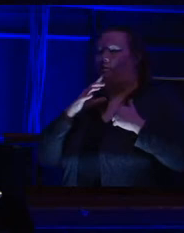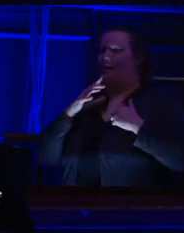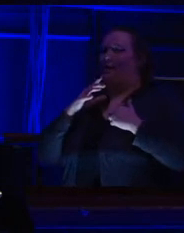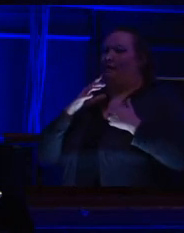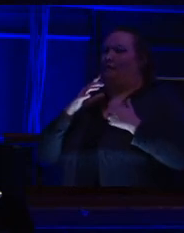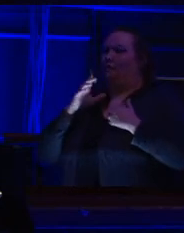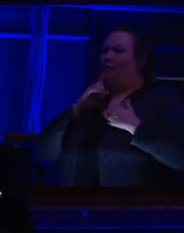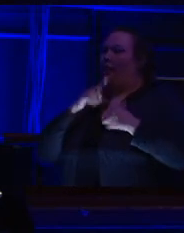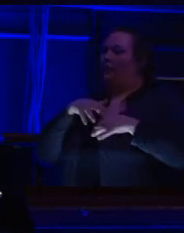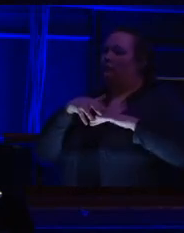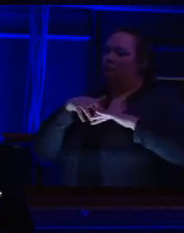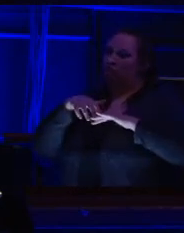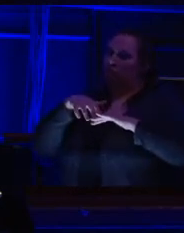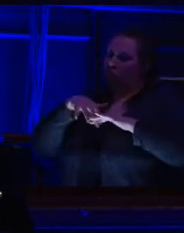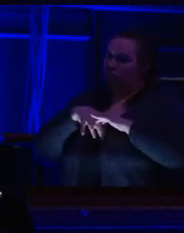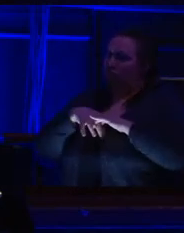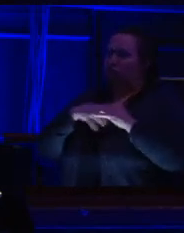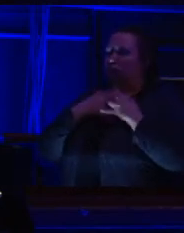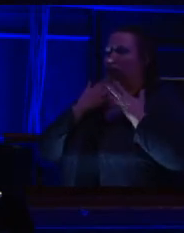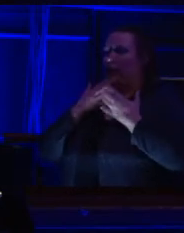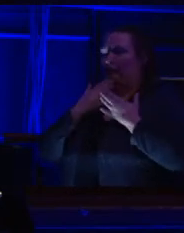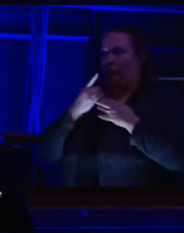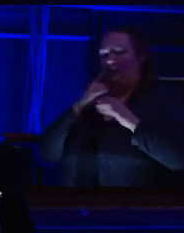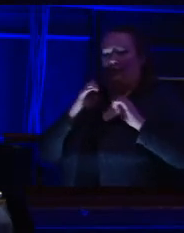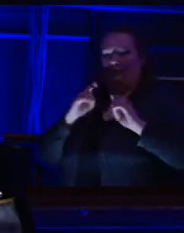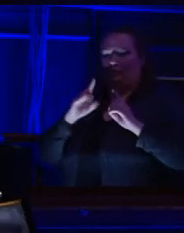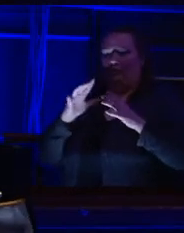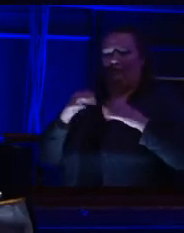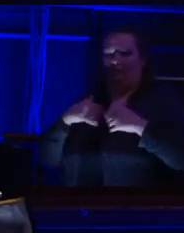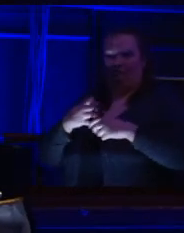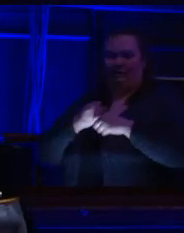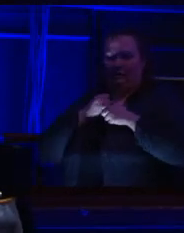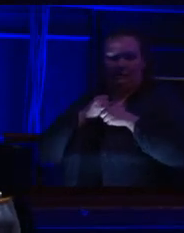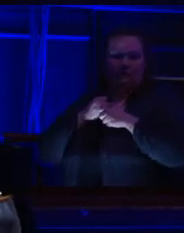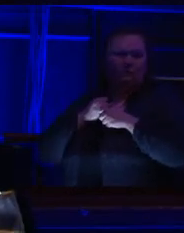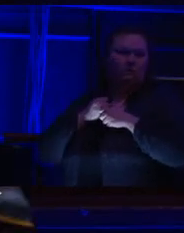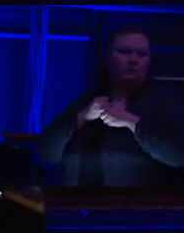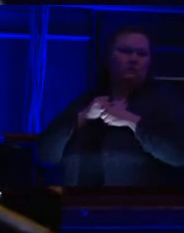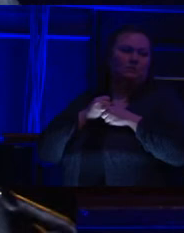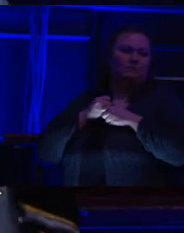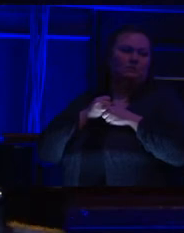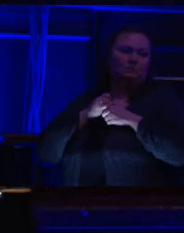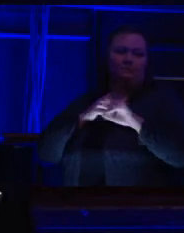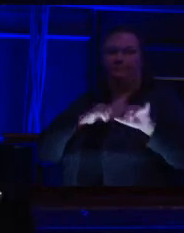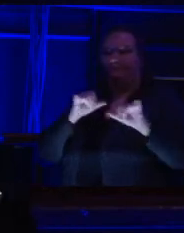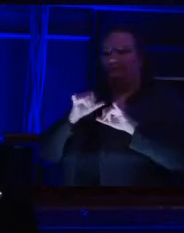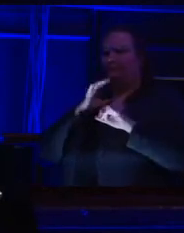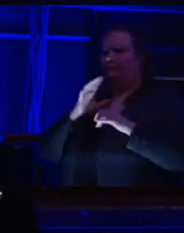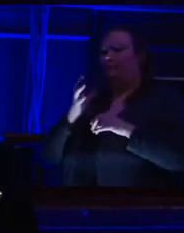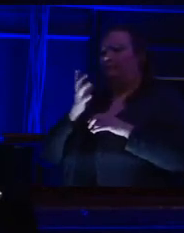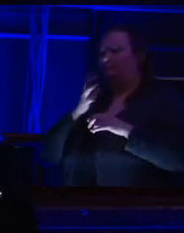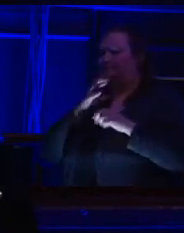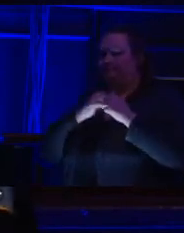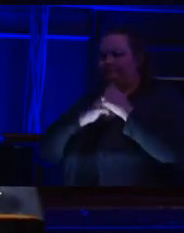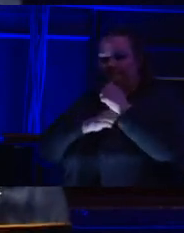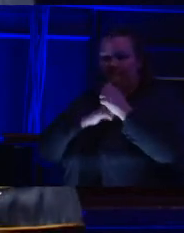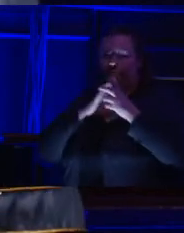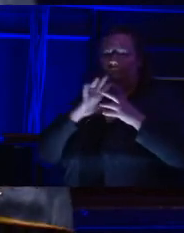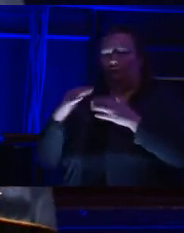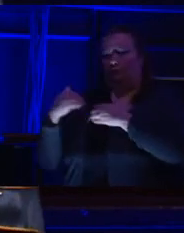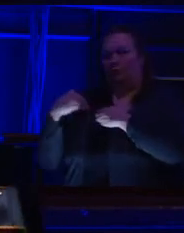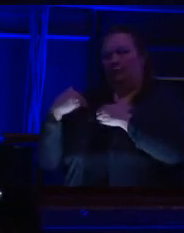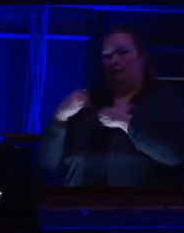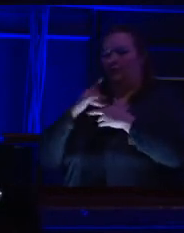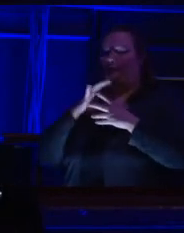of gratitude for the education that they have received, as well as a profound understanding of the responsibility